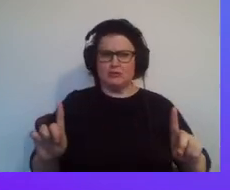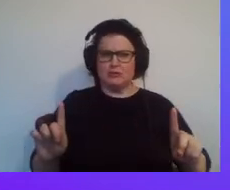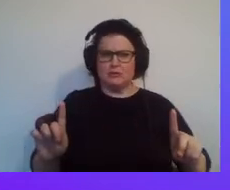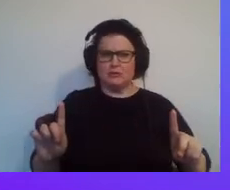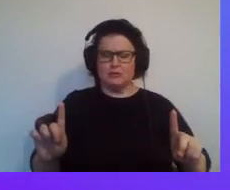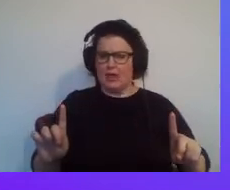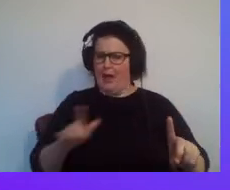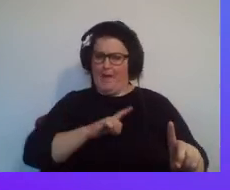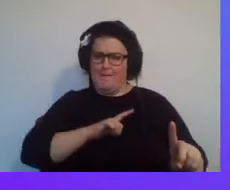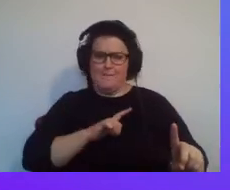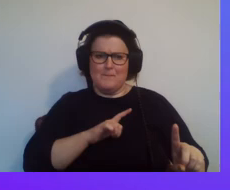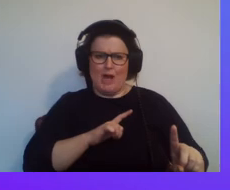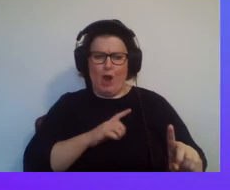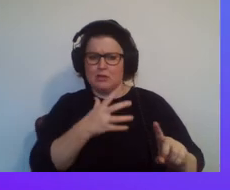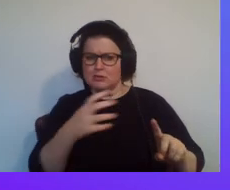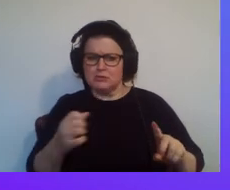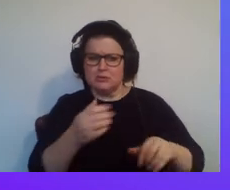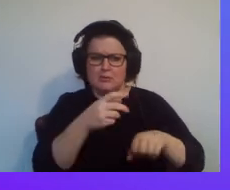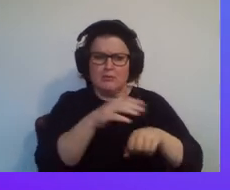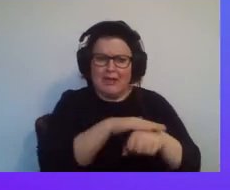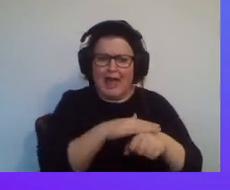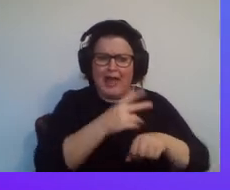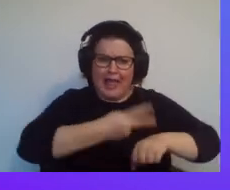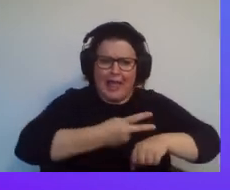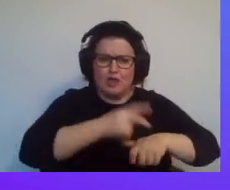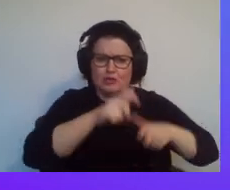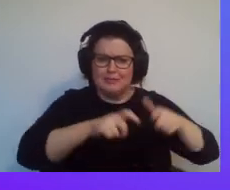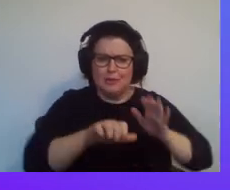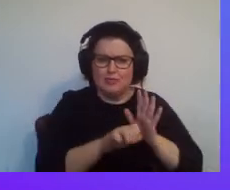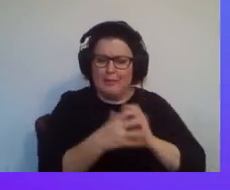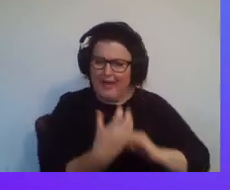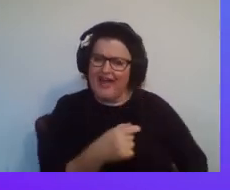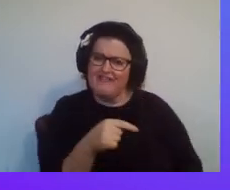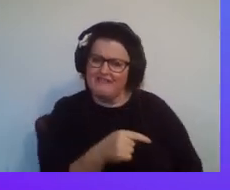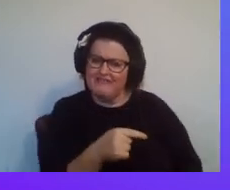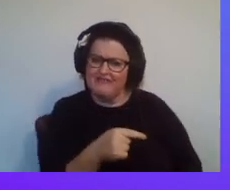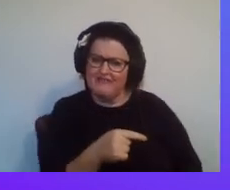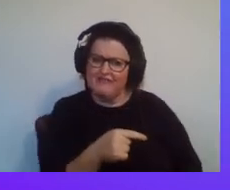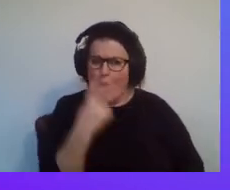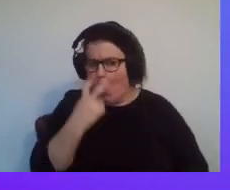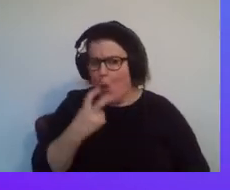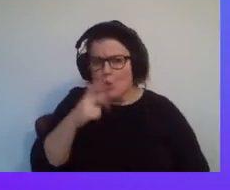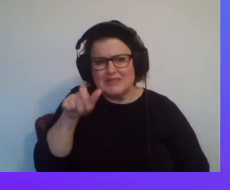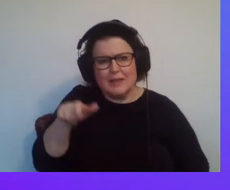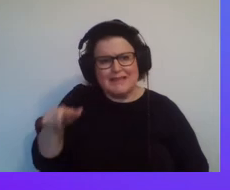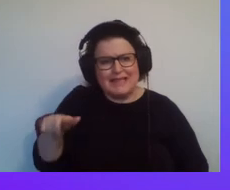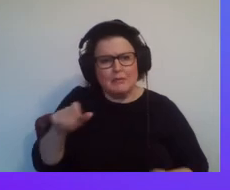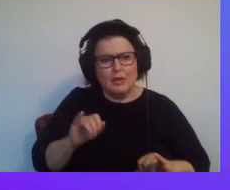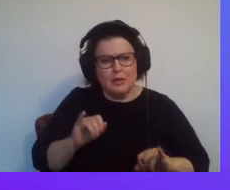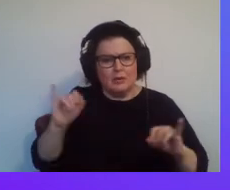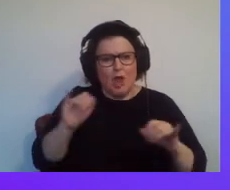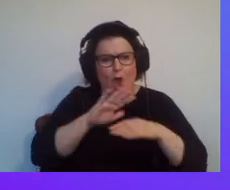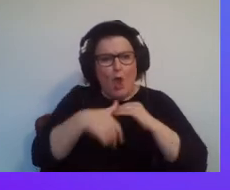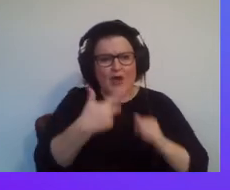the disease as it went across the country. Those who were older, especially those aged over